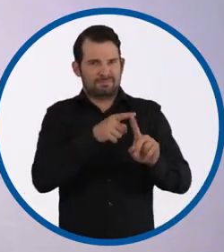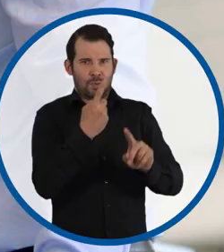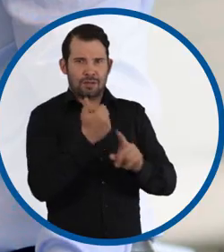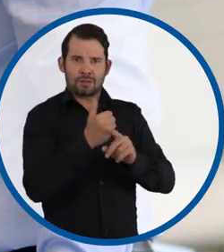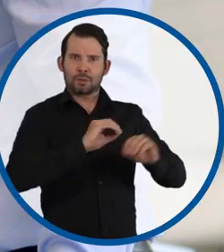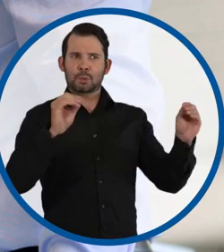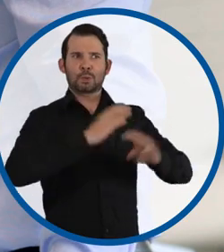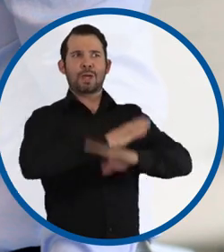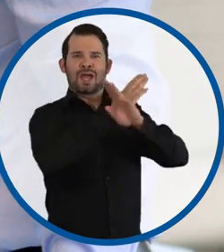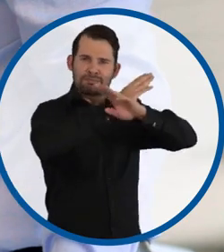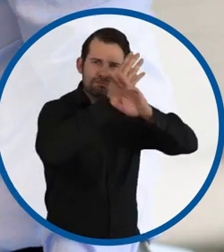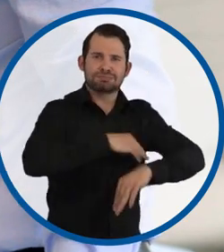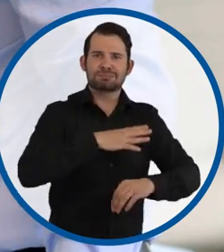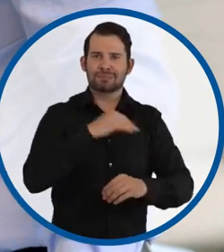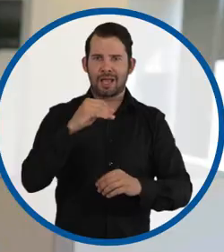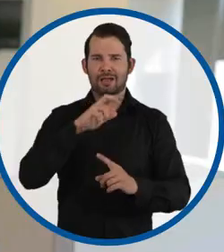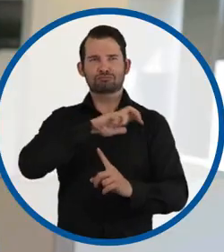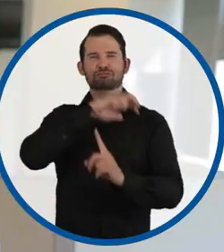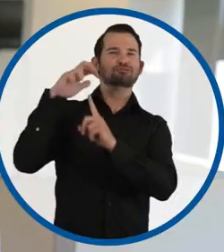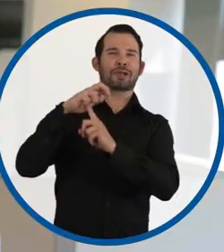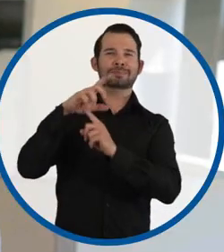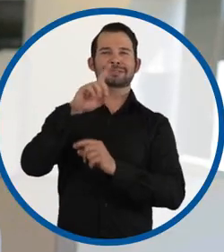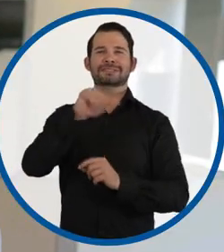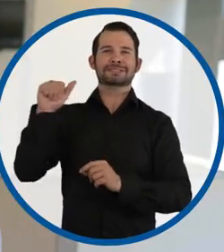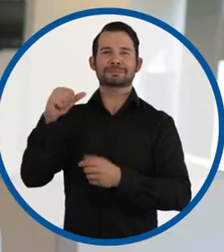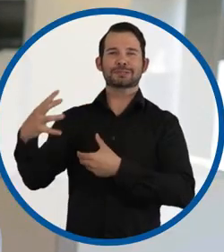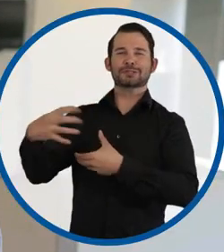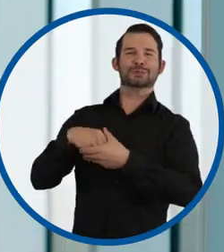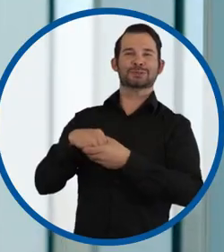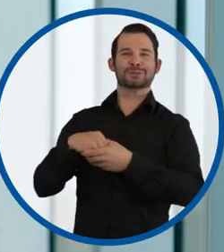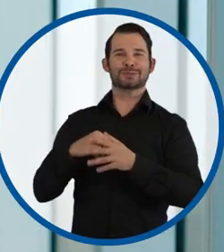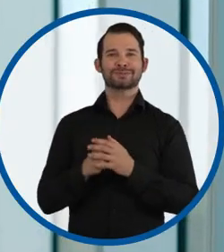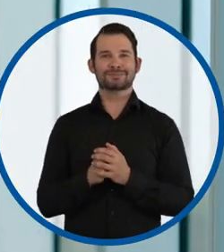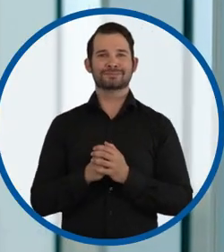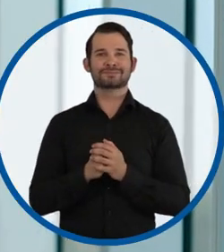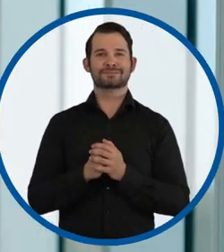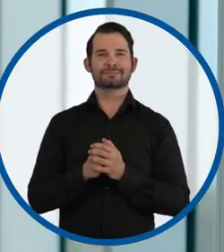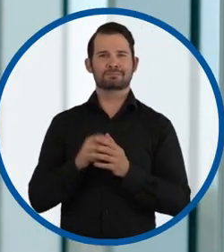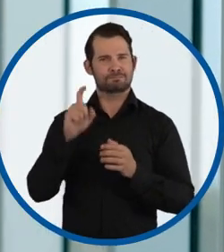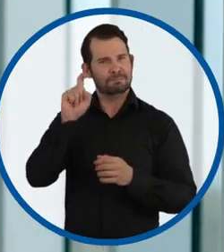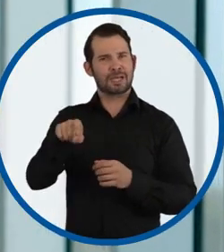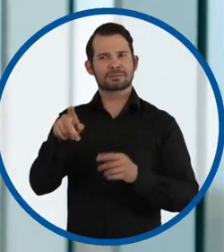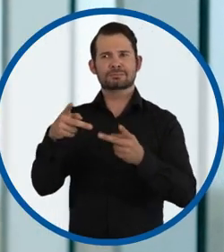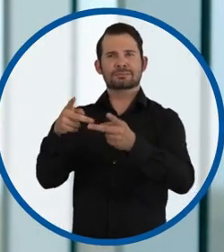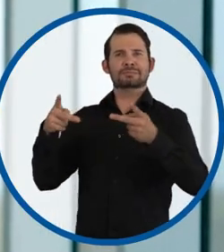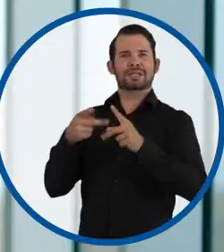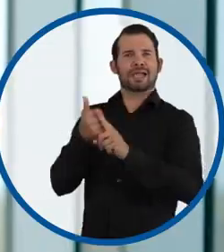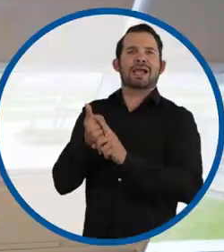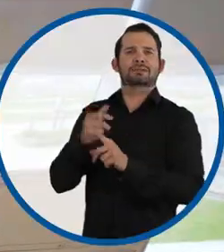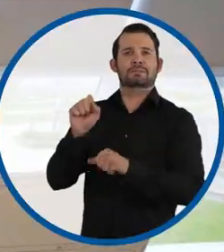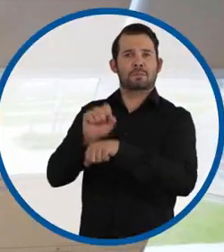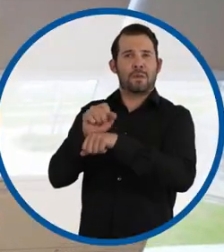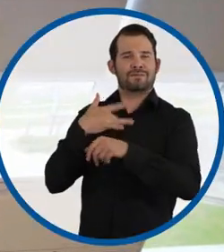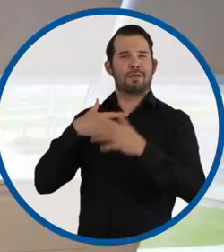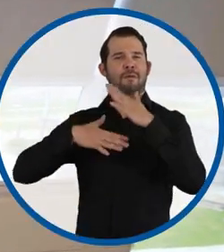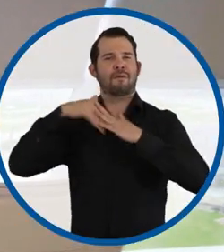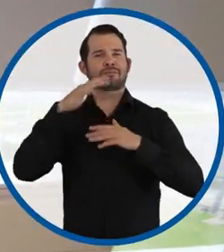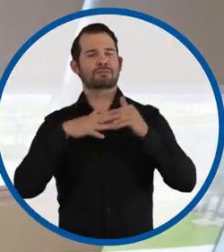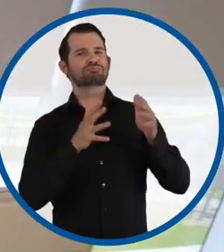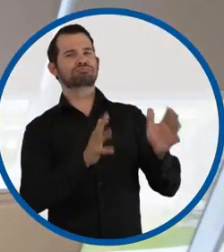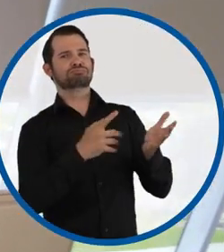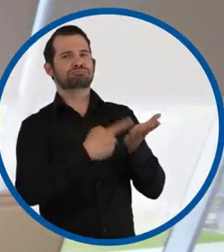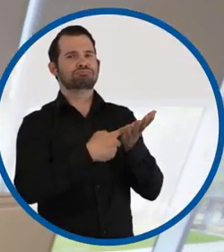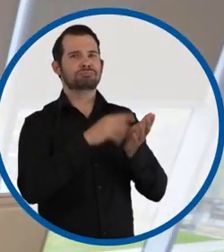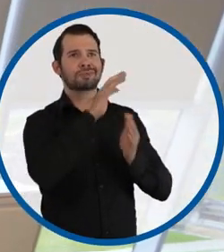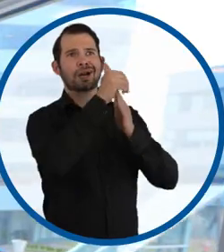that's barrier-free and champions disability inclusion. It has to be a place where employees are comfortable having conversations with their